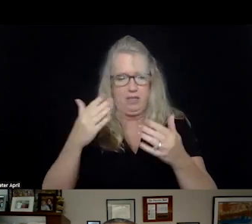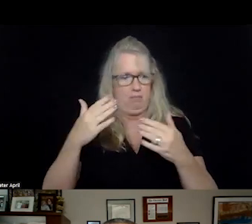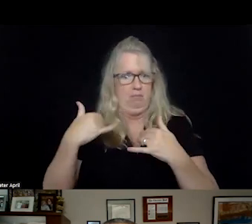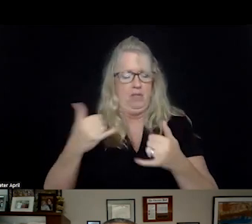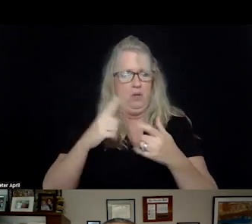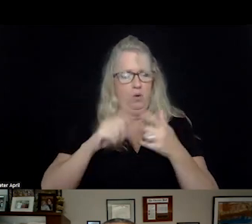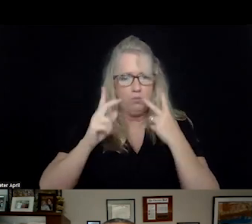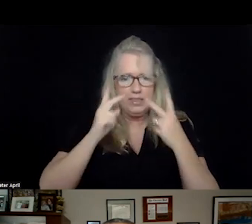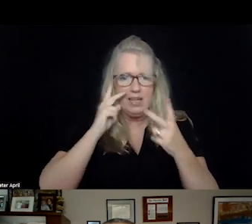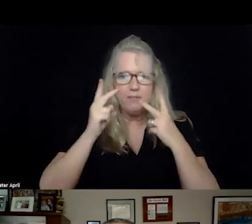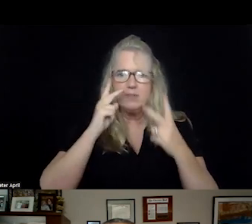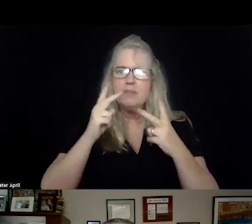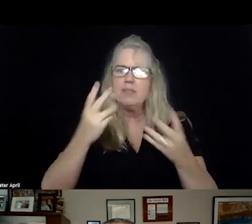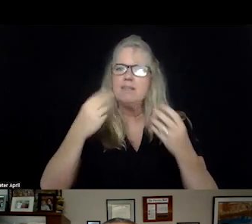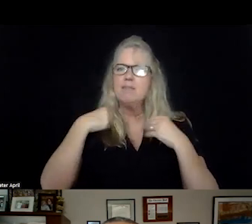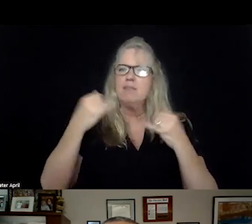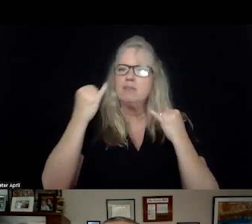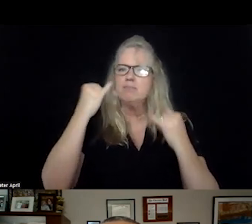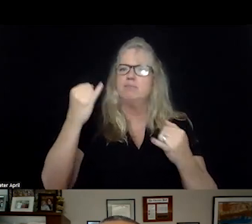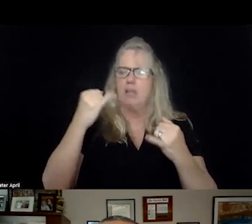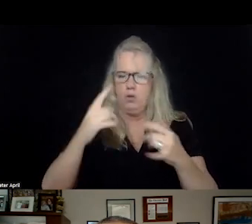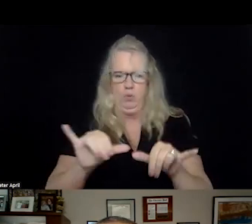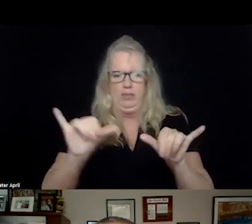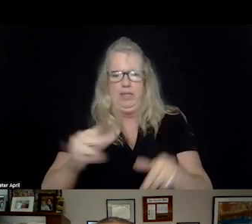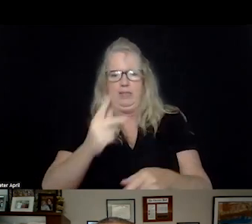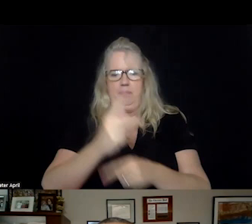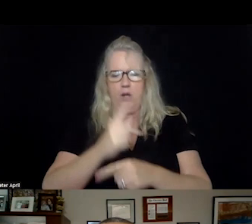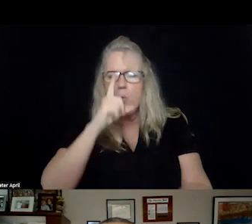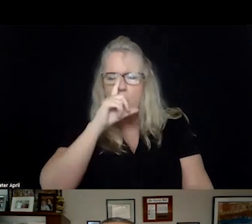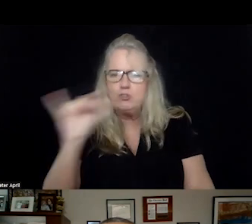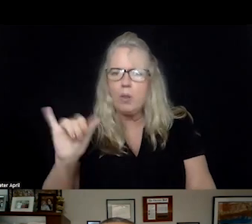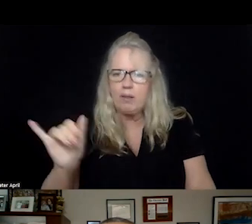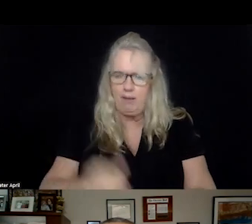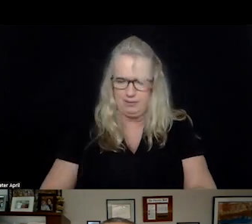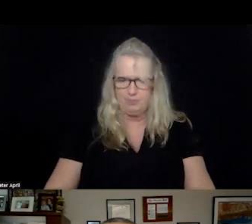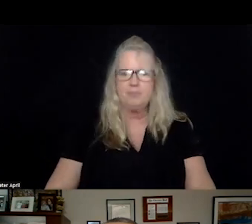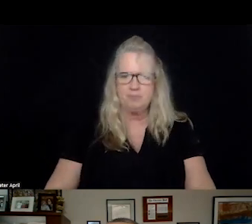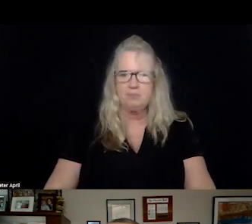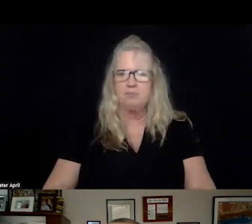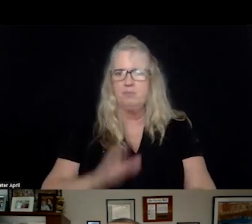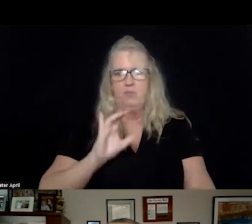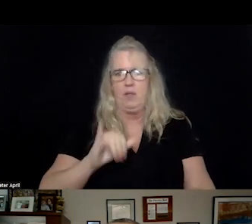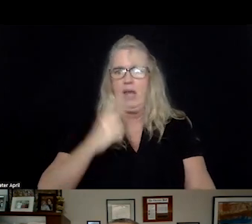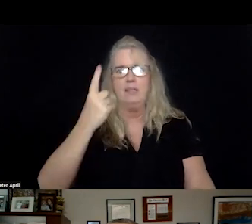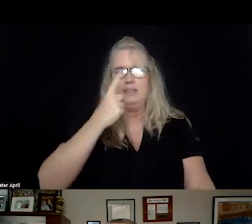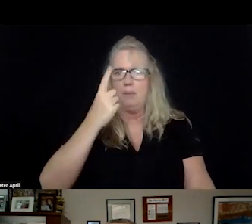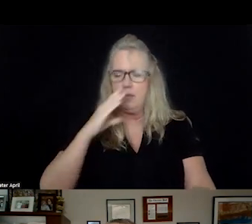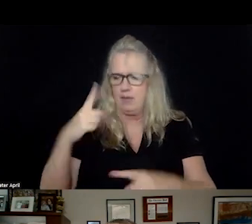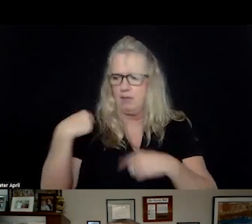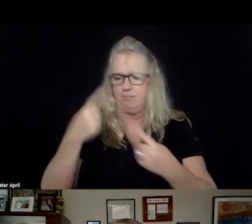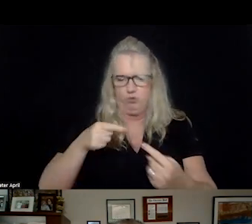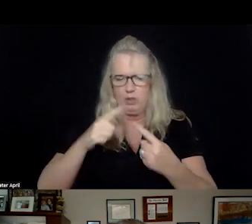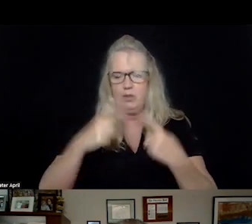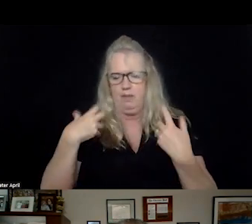gives us a template for what a system of care should look like. And that has been something I think that we struggle with in the mental health